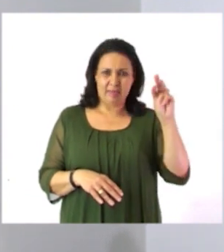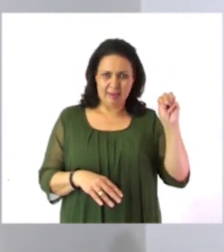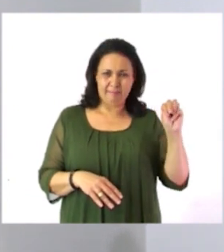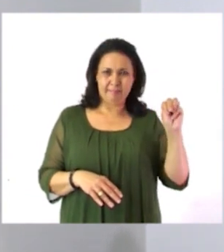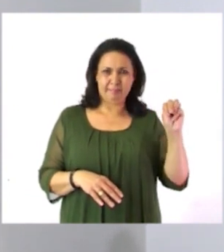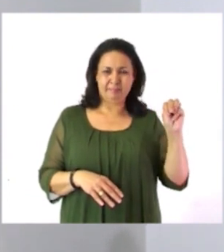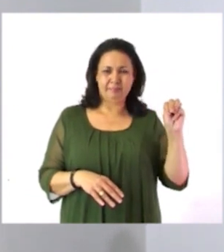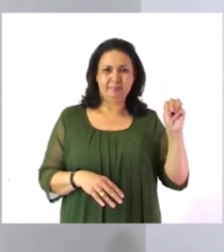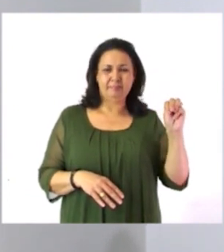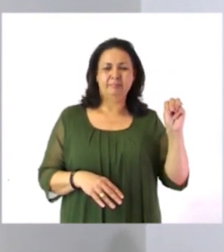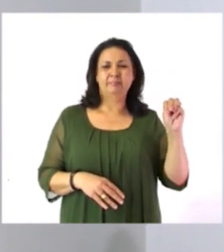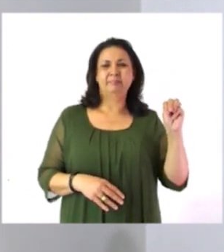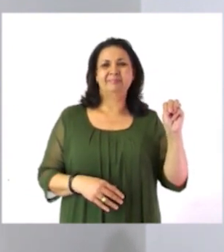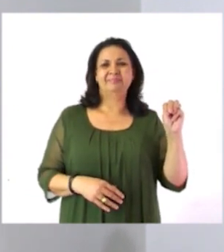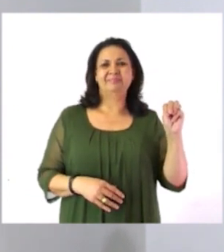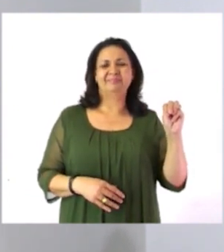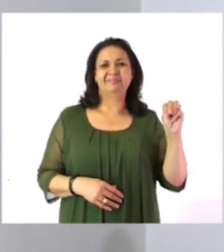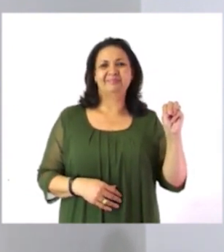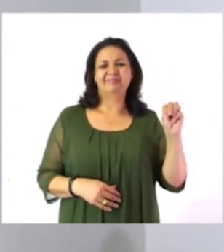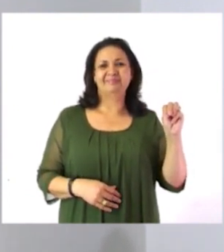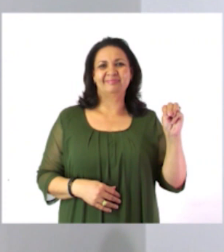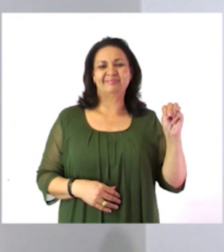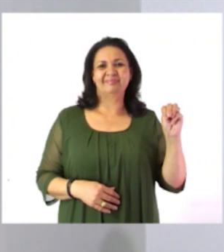Letter M.